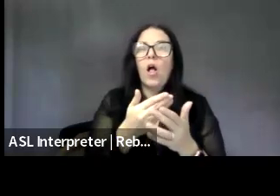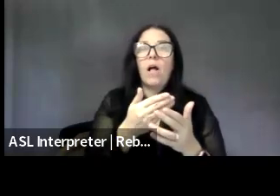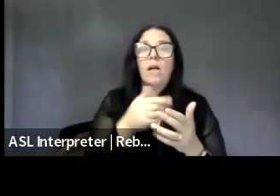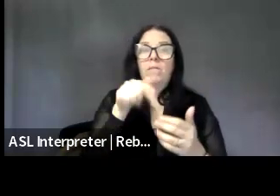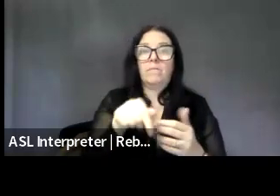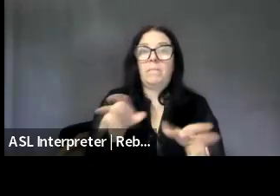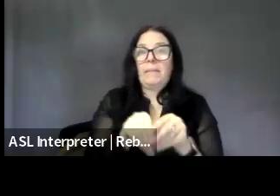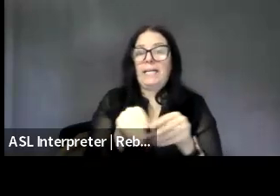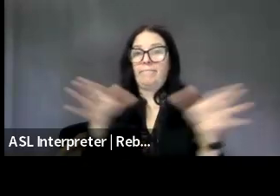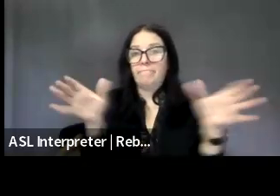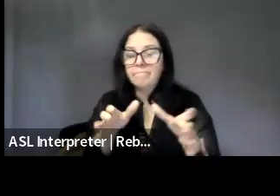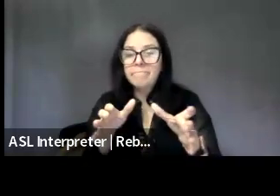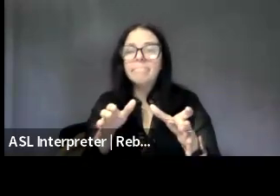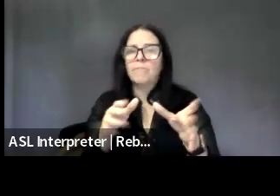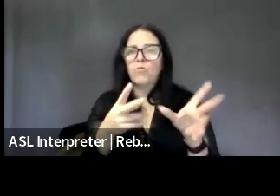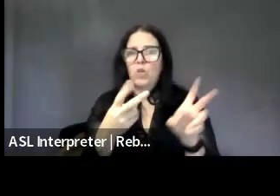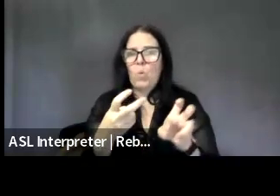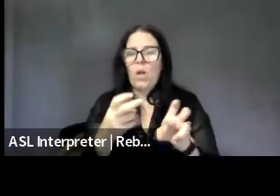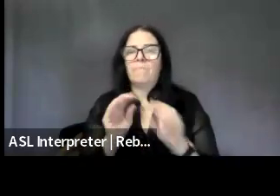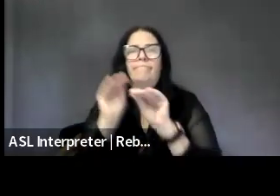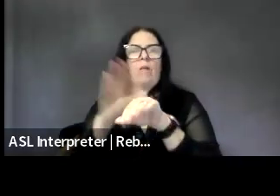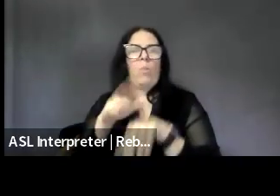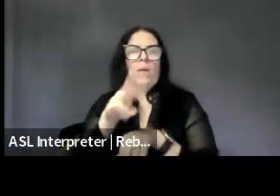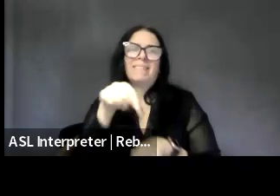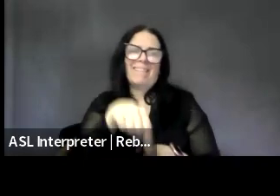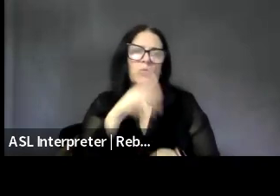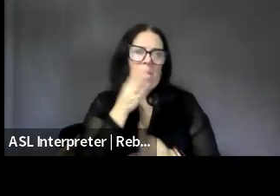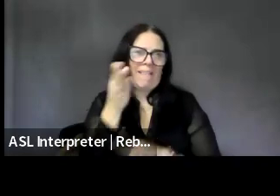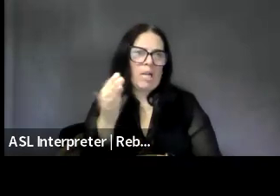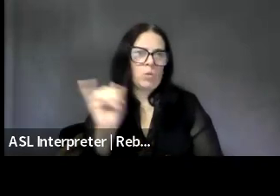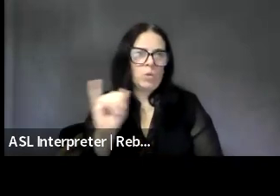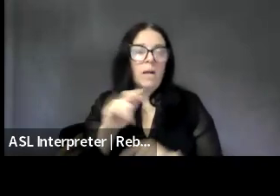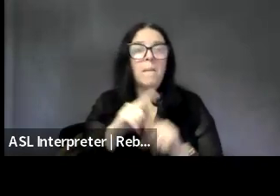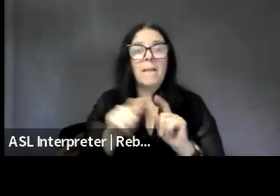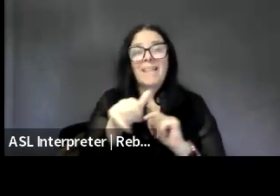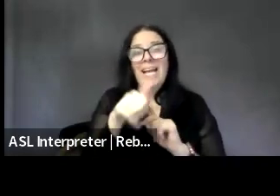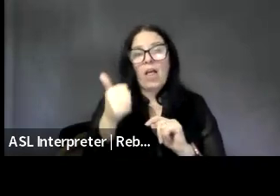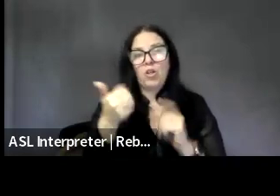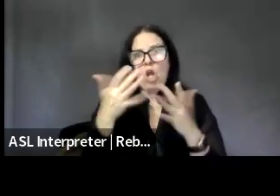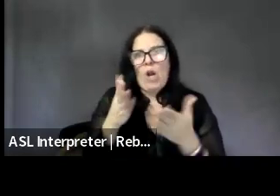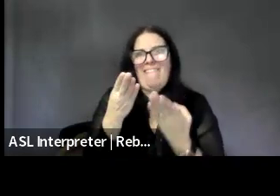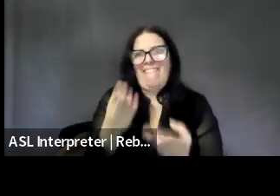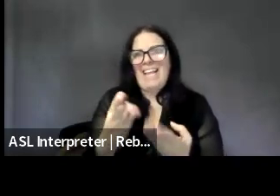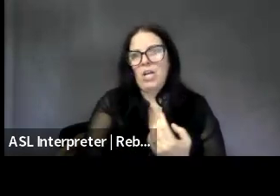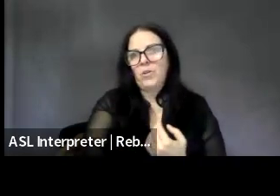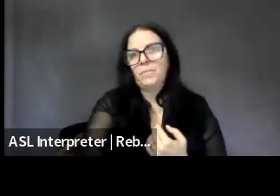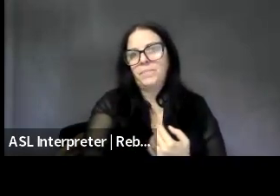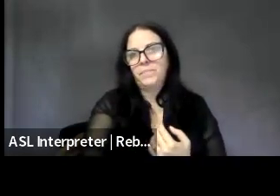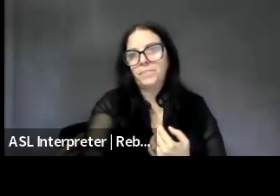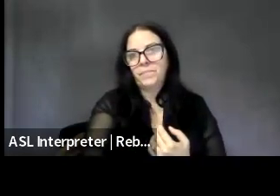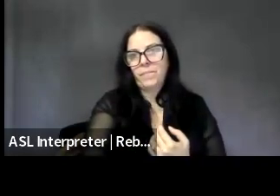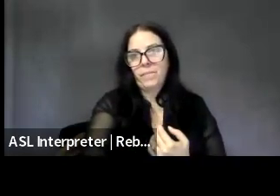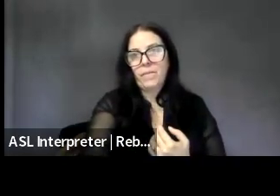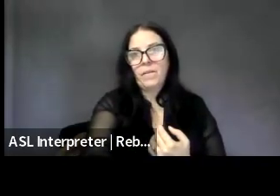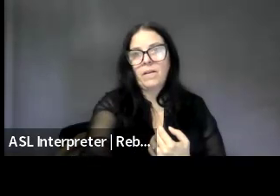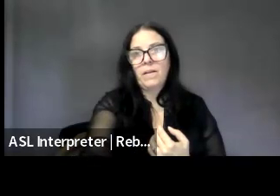on the same page. This one will be as well. But the other one is already there. So if you're doing a 10% de